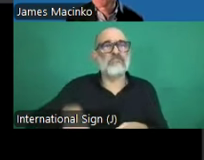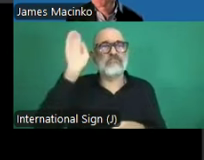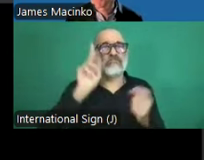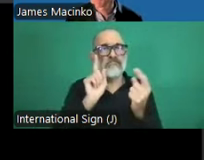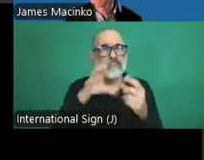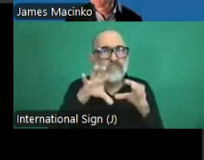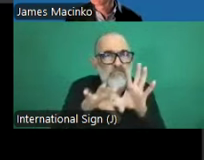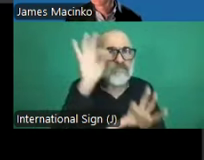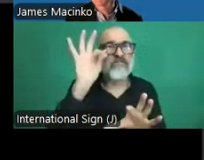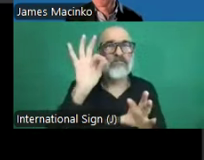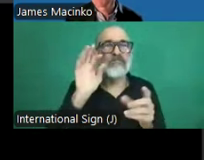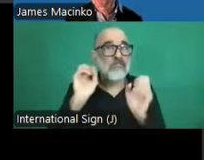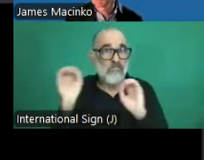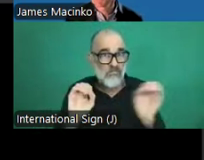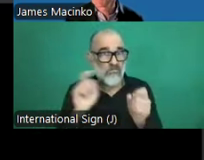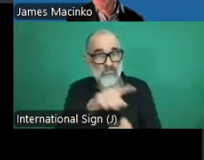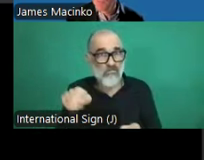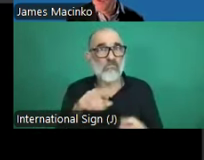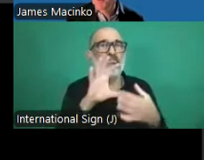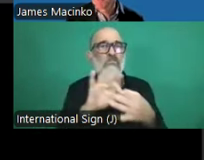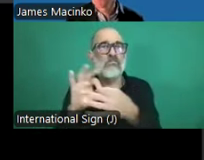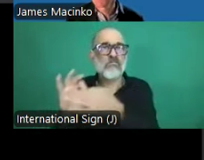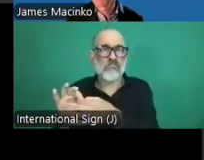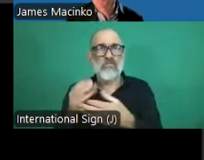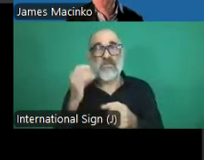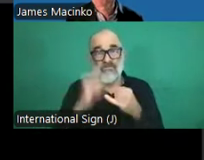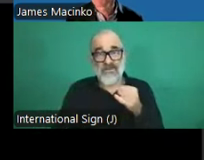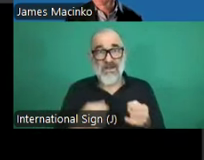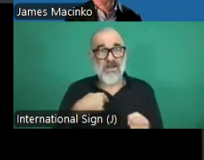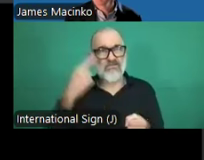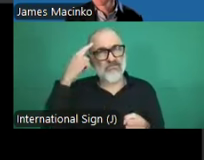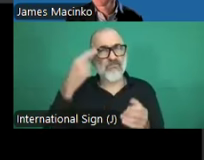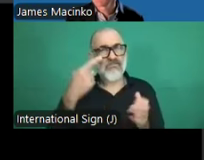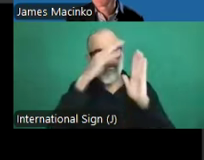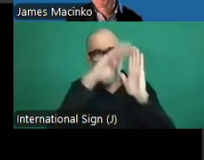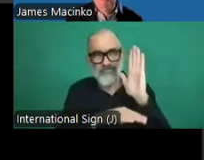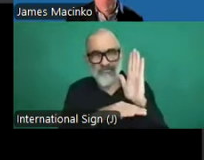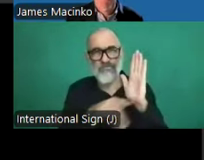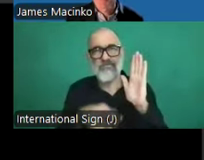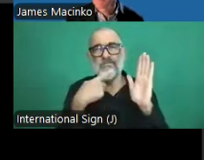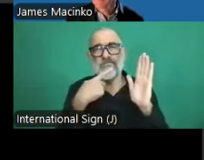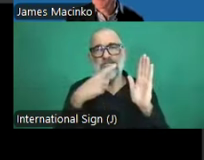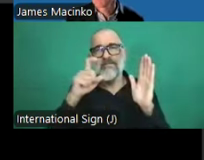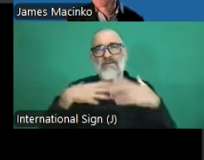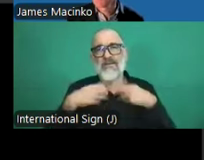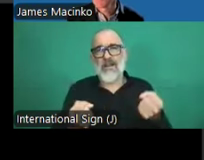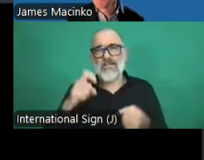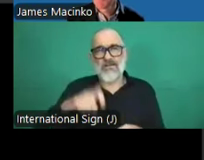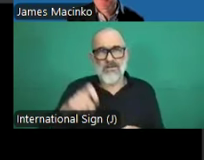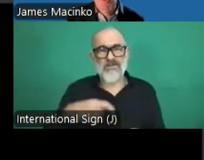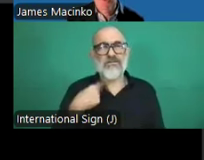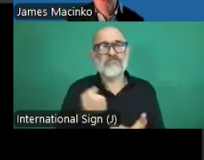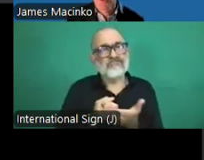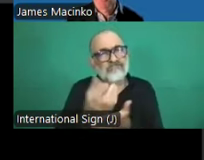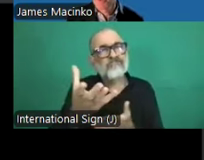it's constructed so we can understand its very important strengths, and maybe we can discuss some of the areas where it might